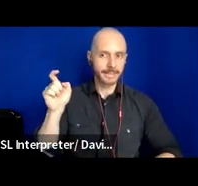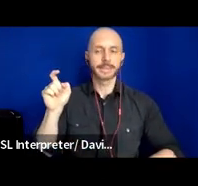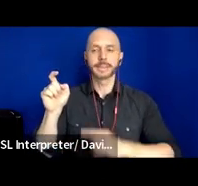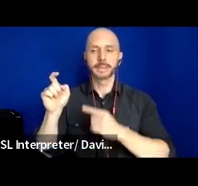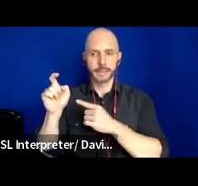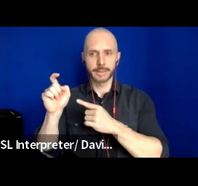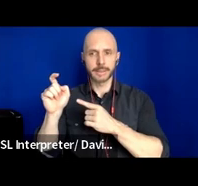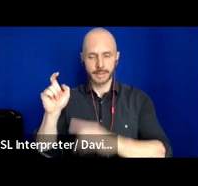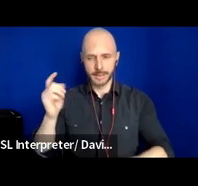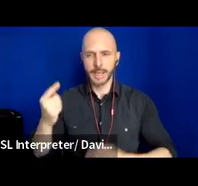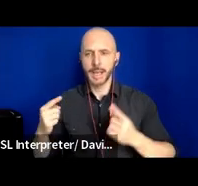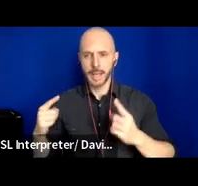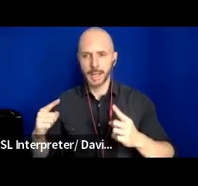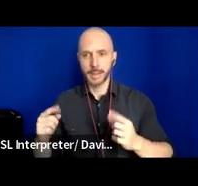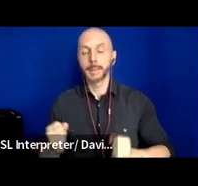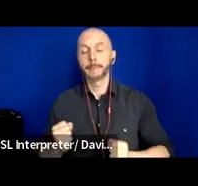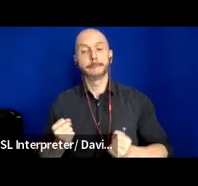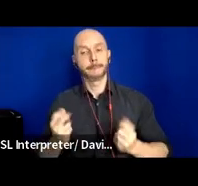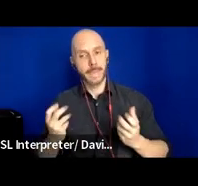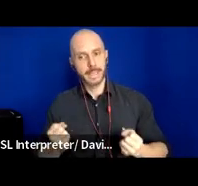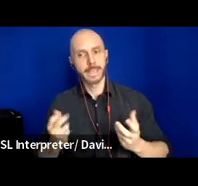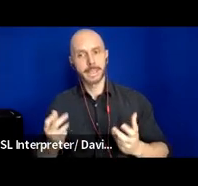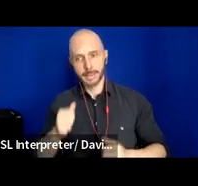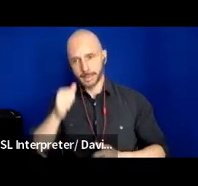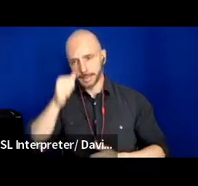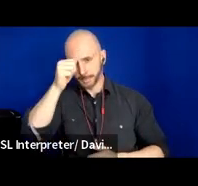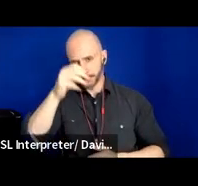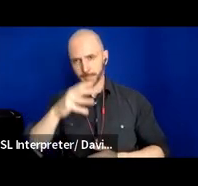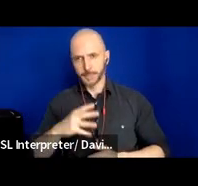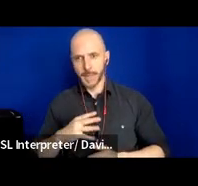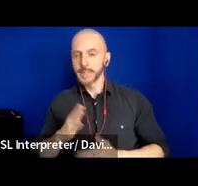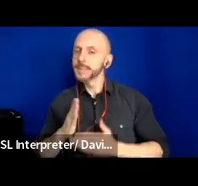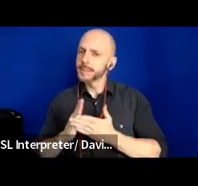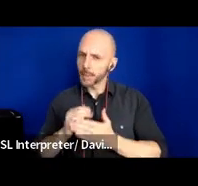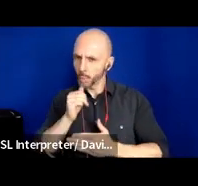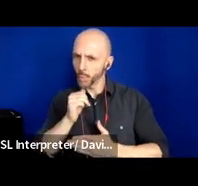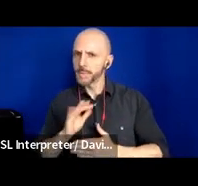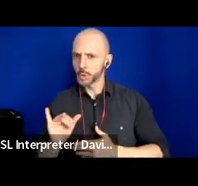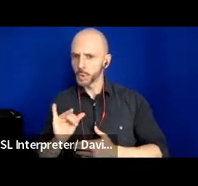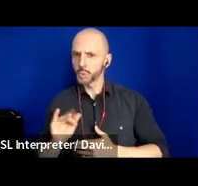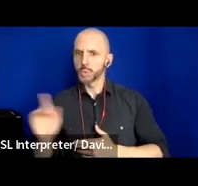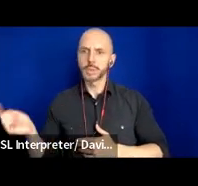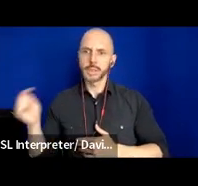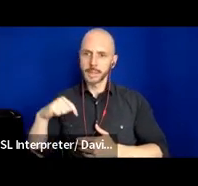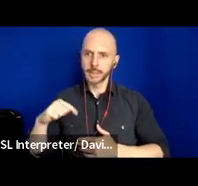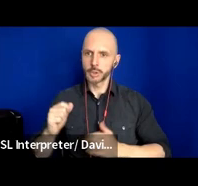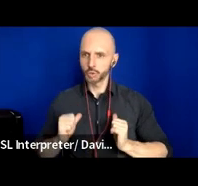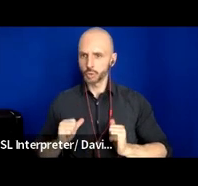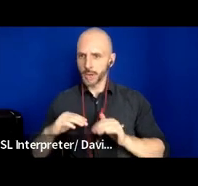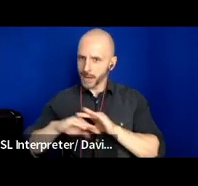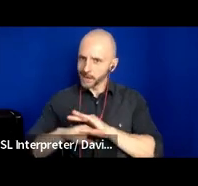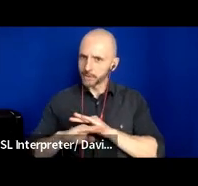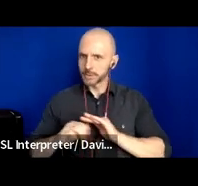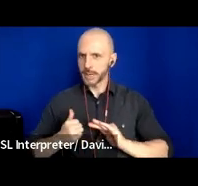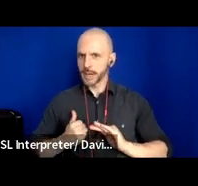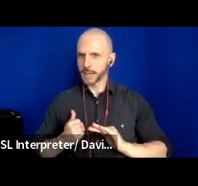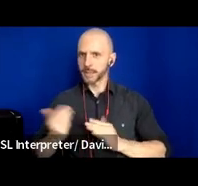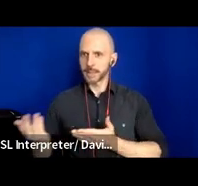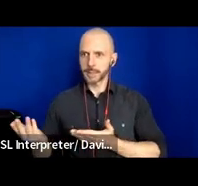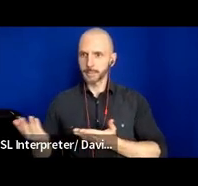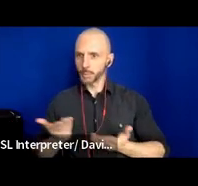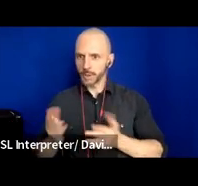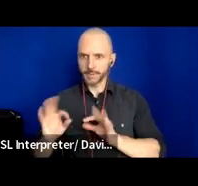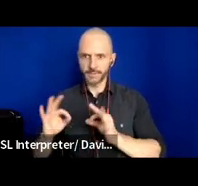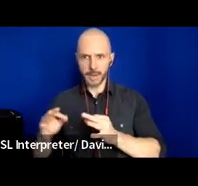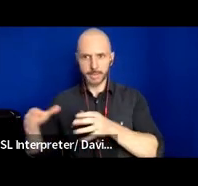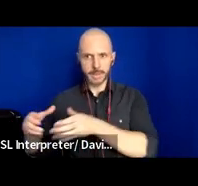Chinese families, men particularly, single men, but also some women who came, wanted to then bring their families to join them.